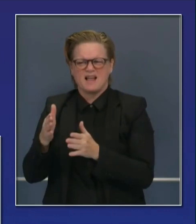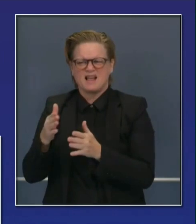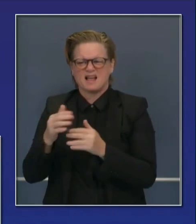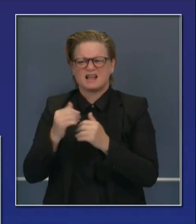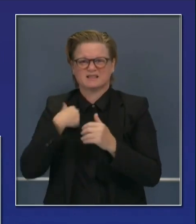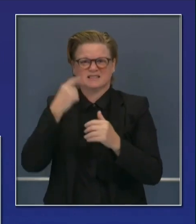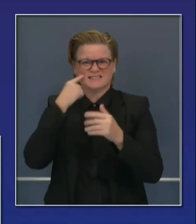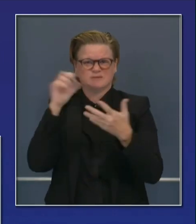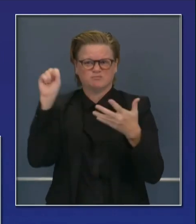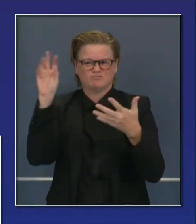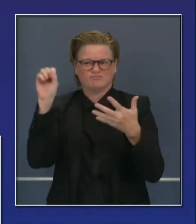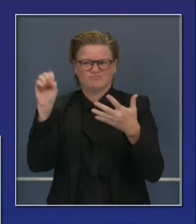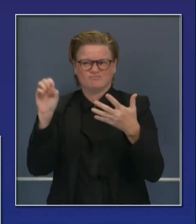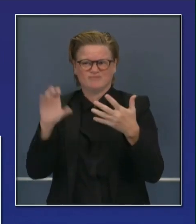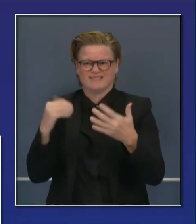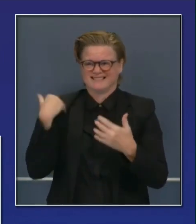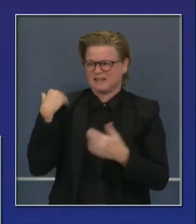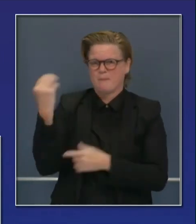Monday that we have